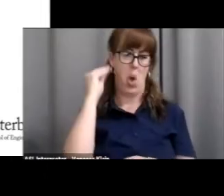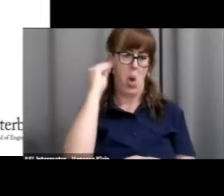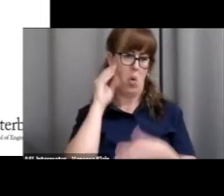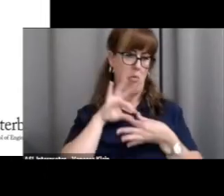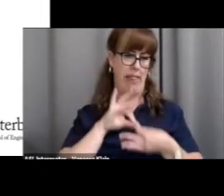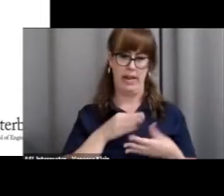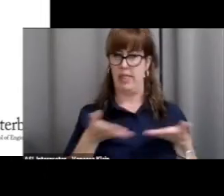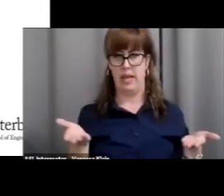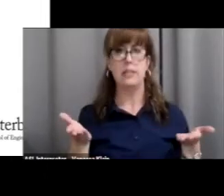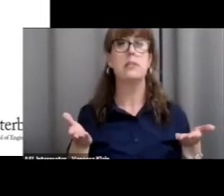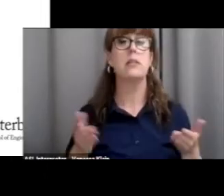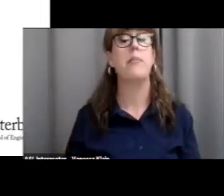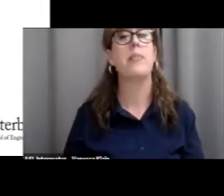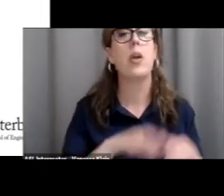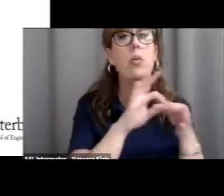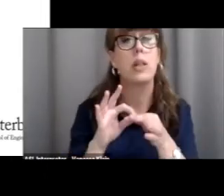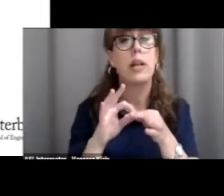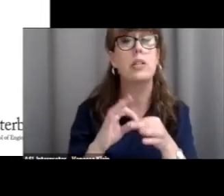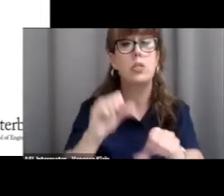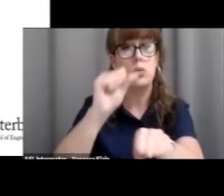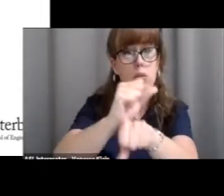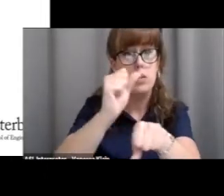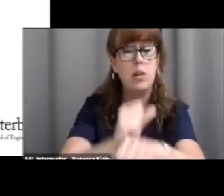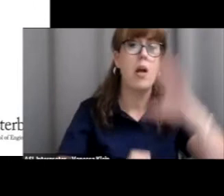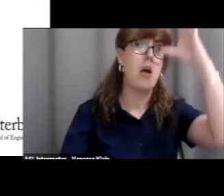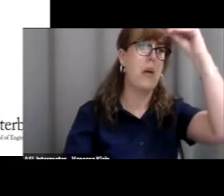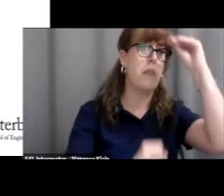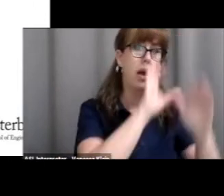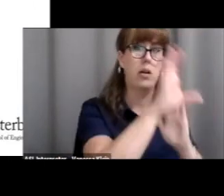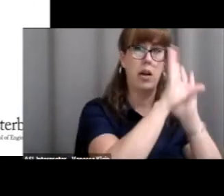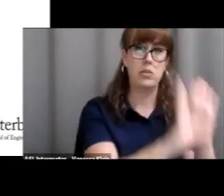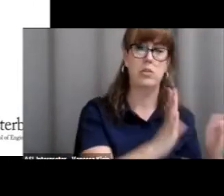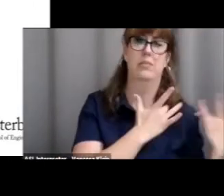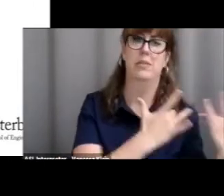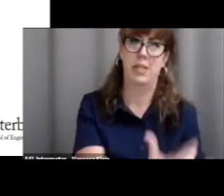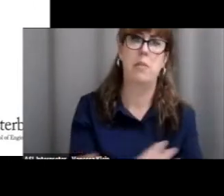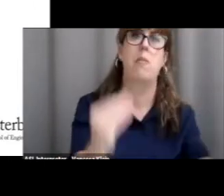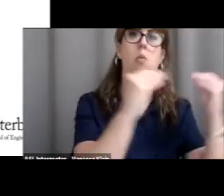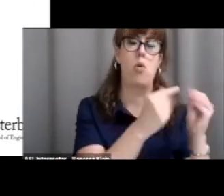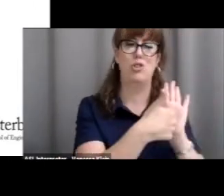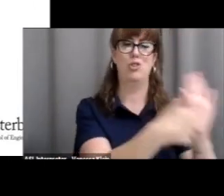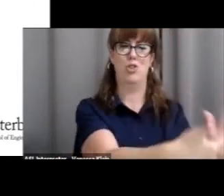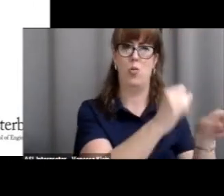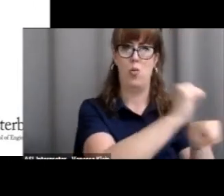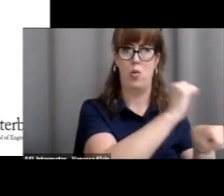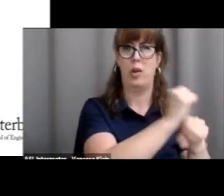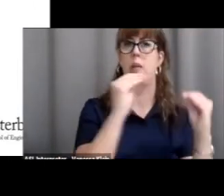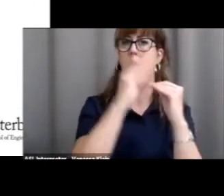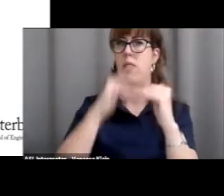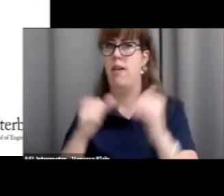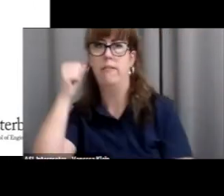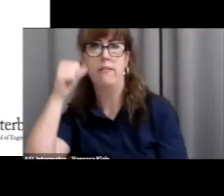As far as occupations go, we see that male characters are more likely than female characters to be shown working or in an